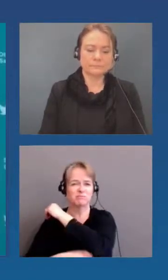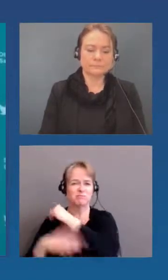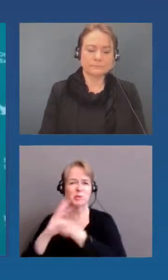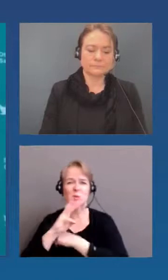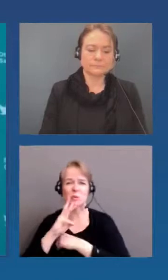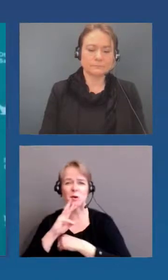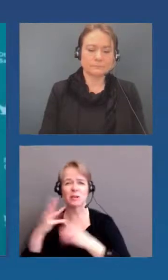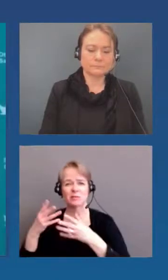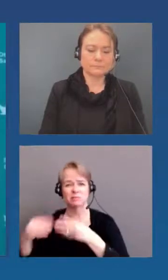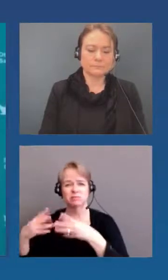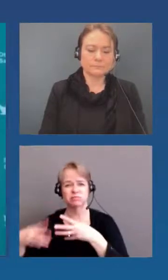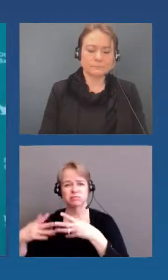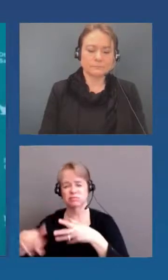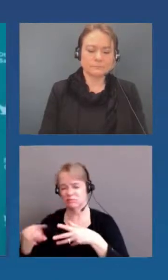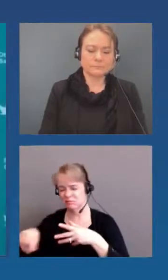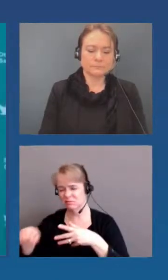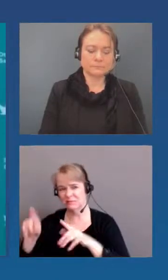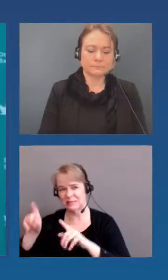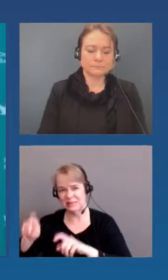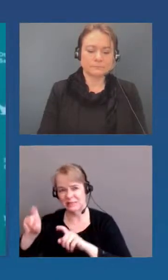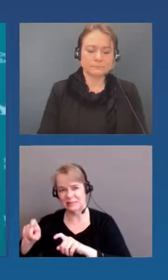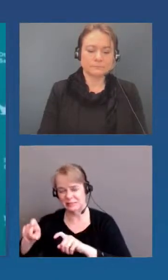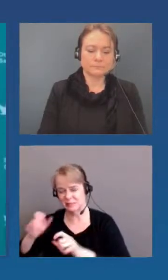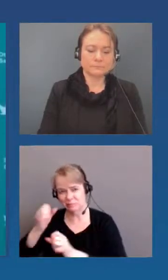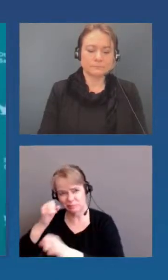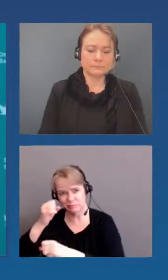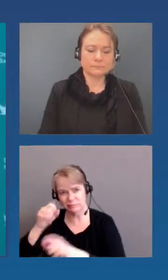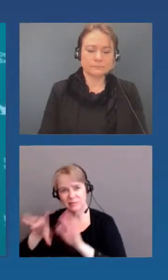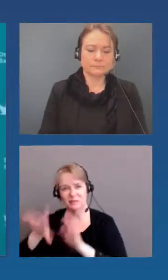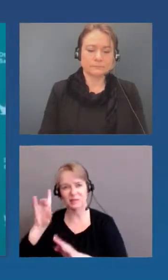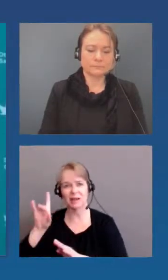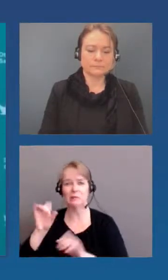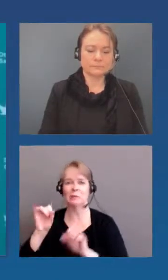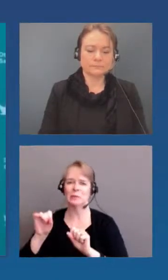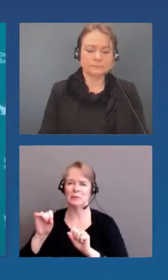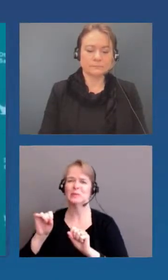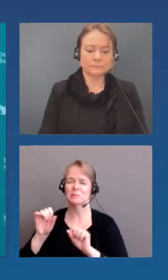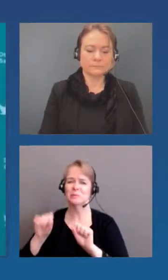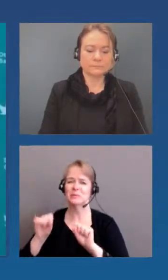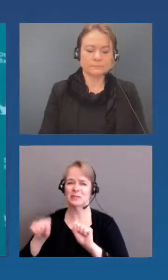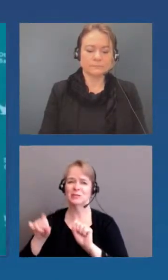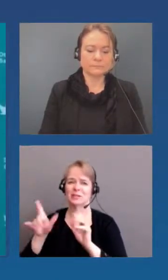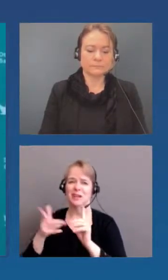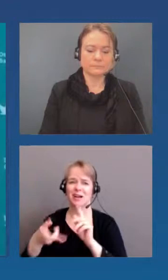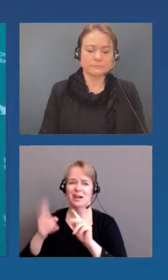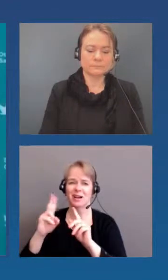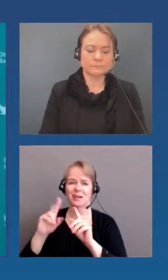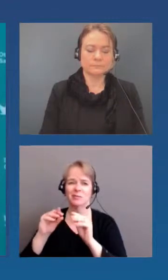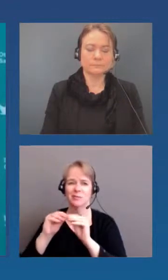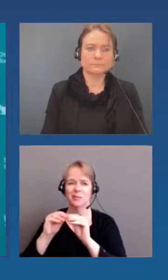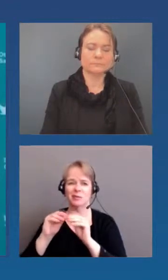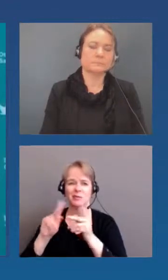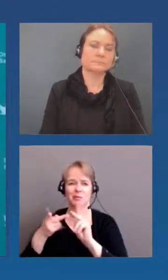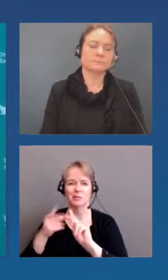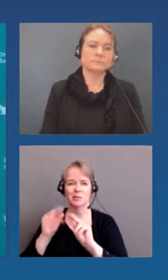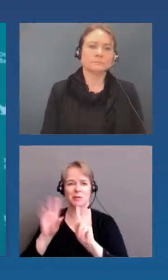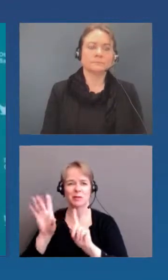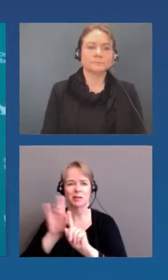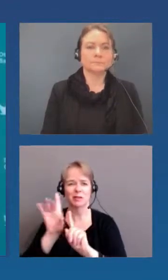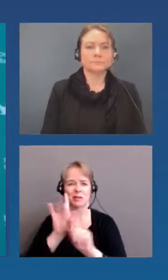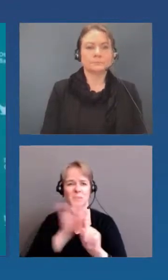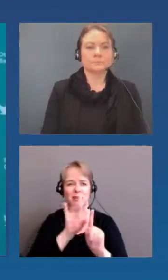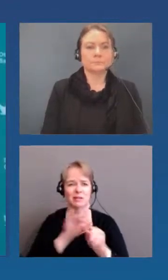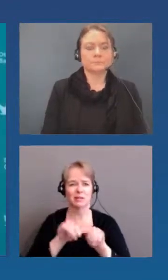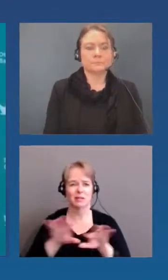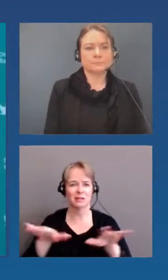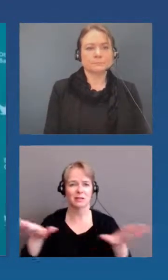red zone now. So would you support maybe a sort of preemptive move on the color-coded system to